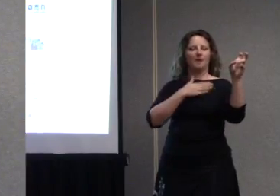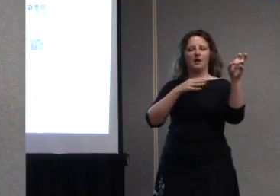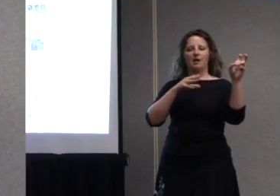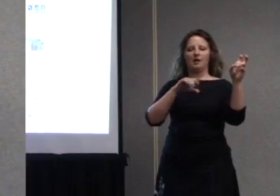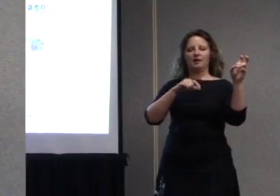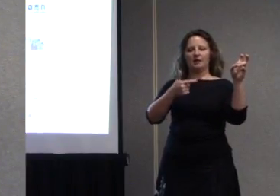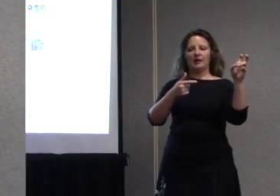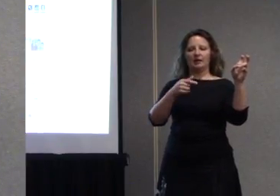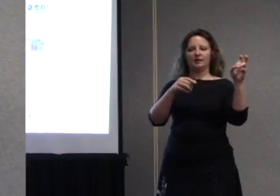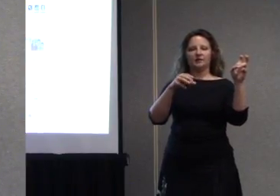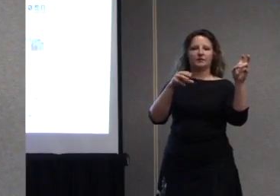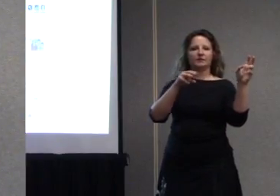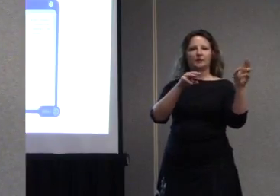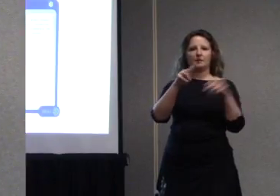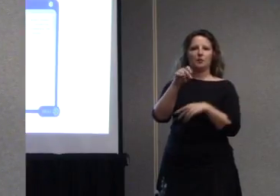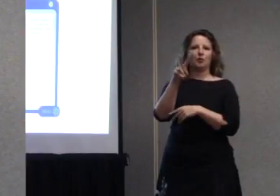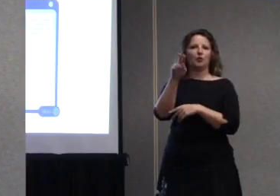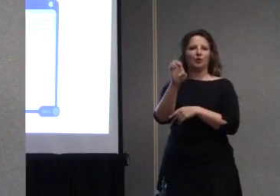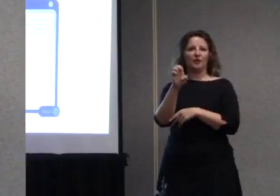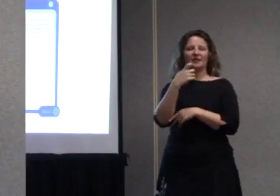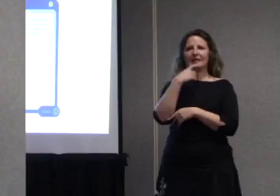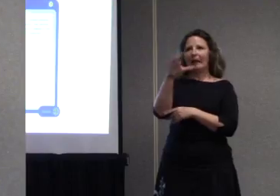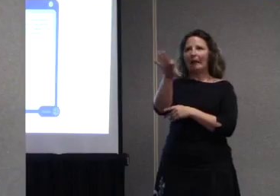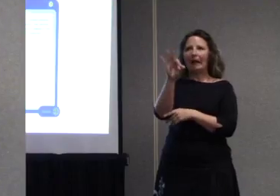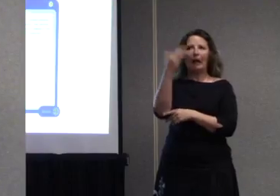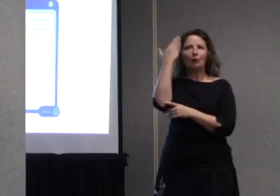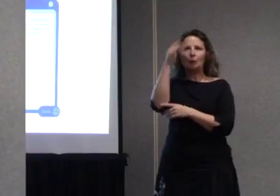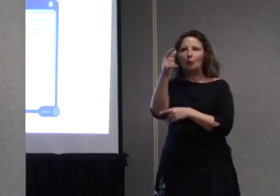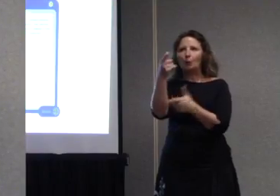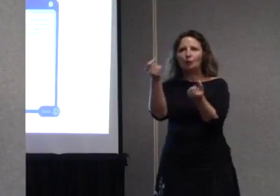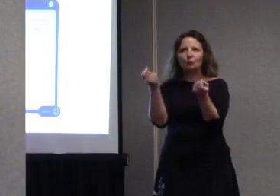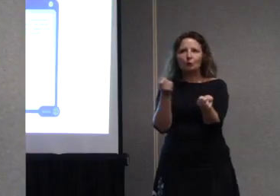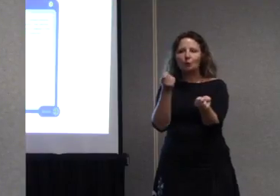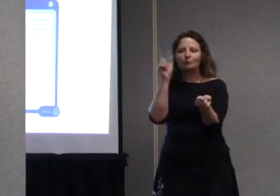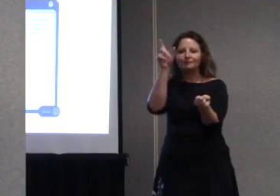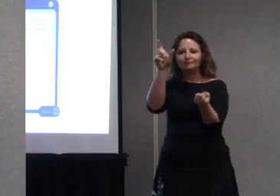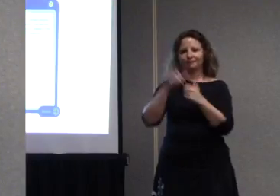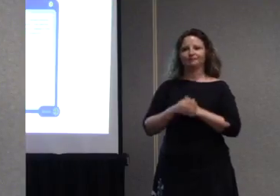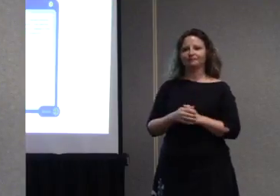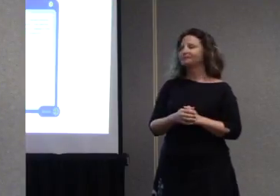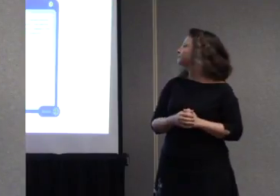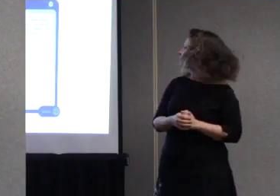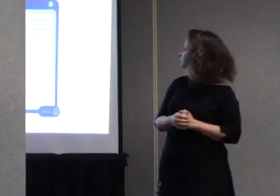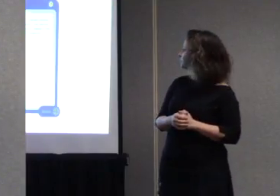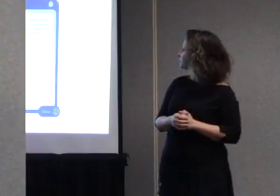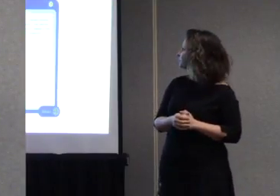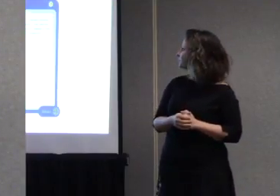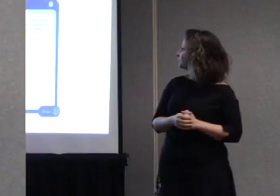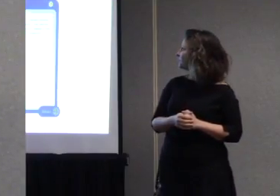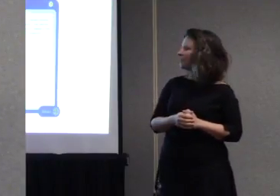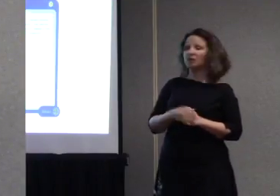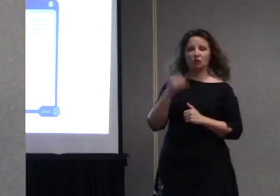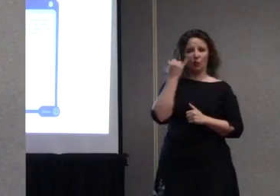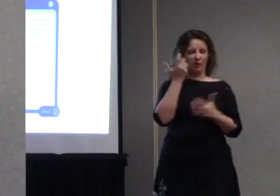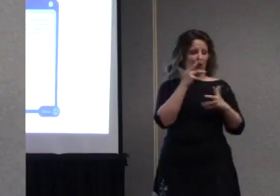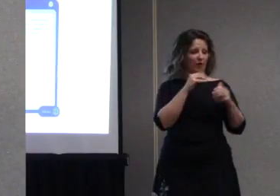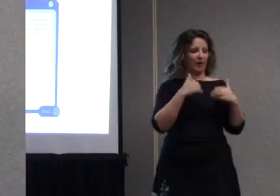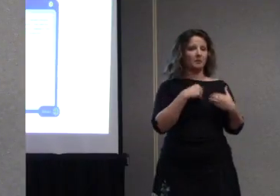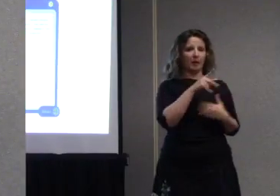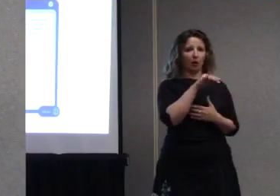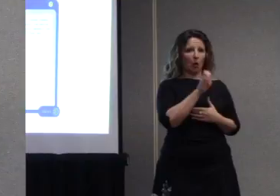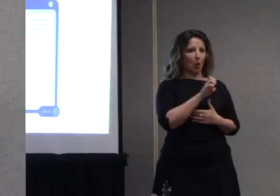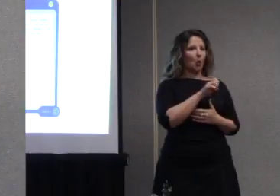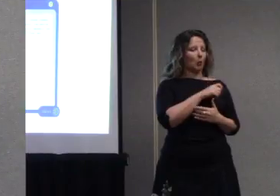Move, and you would select, I'm not really sure what I want to do. So you start with, if you have